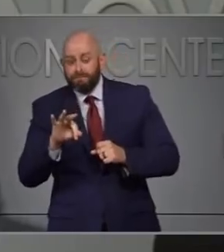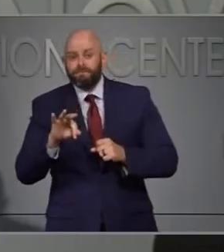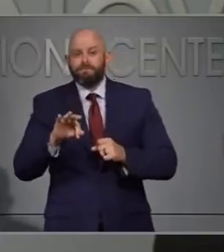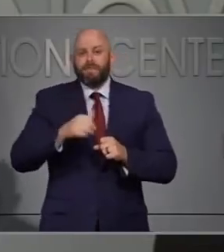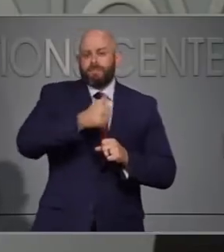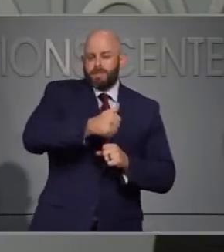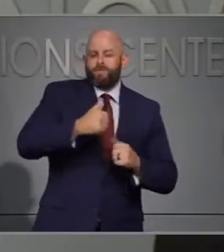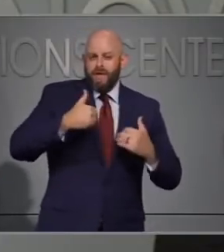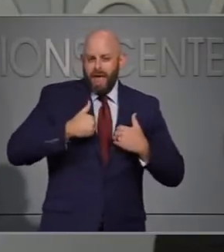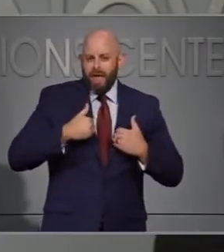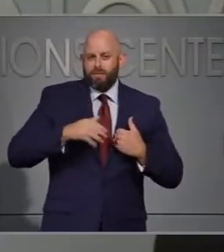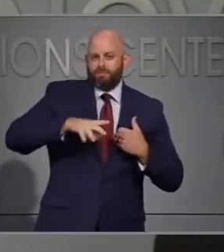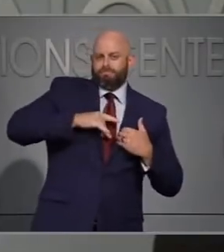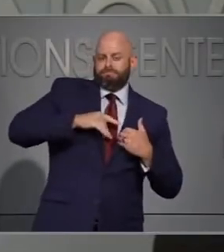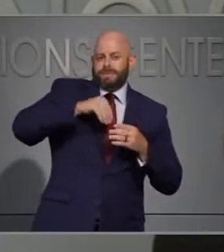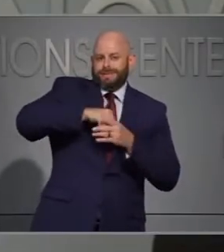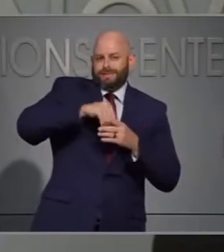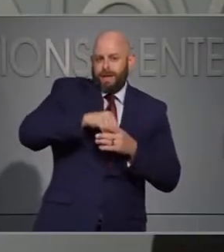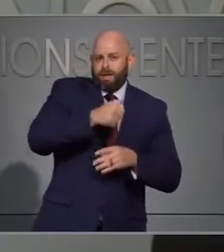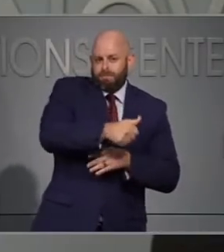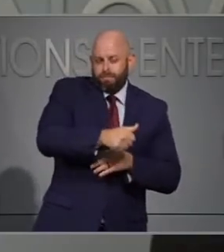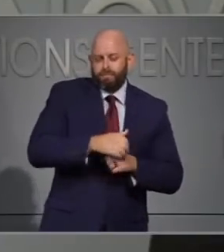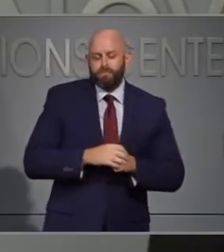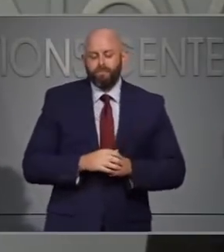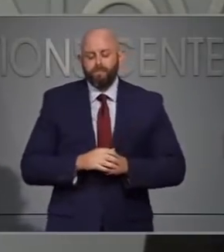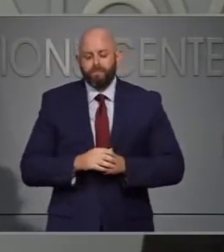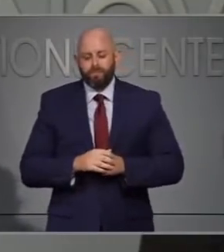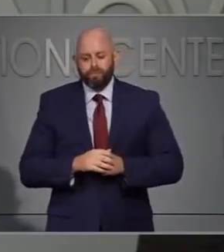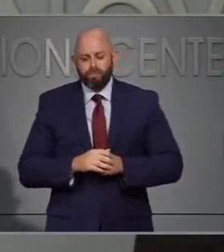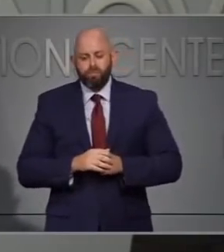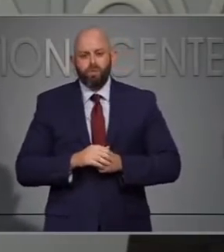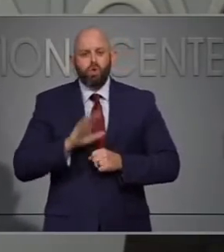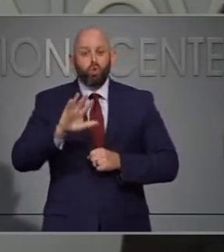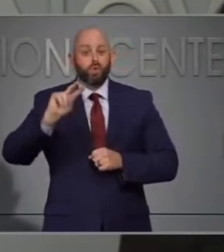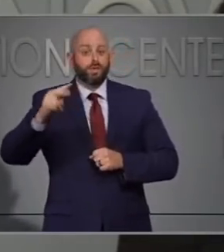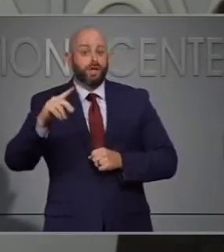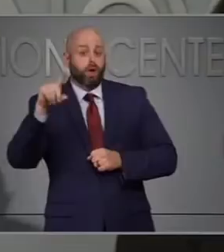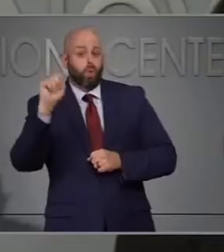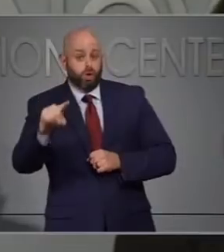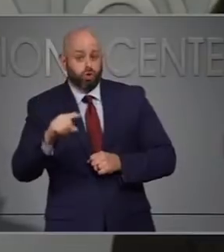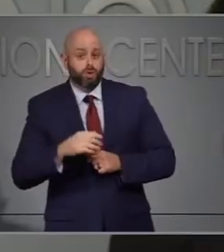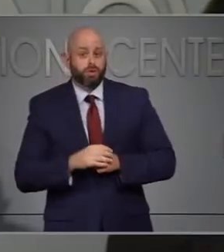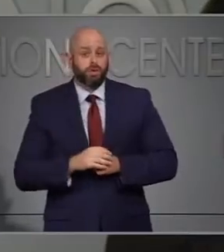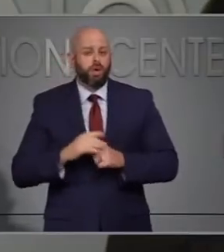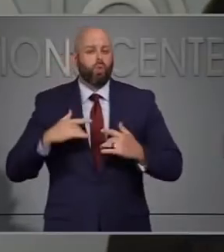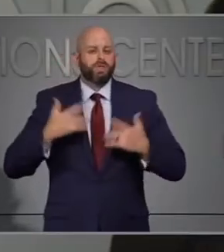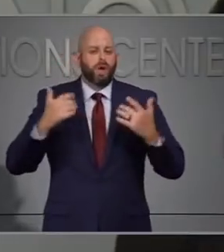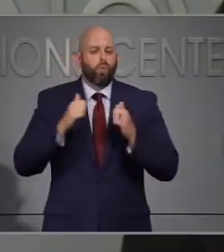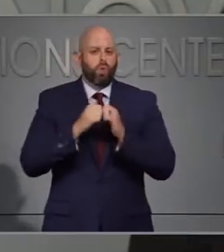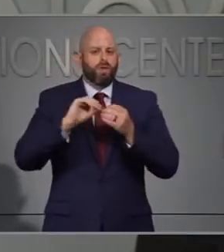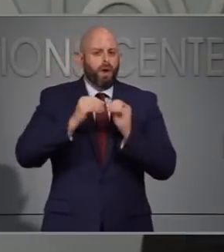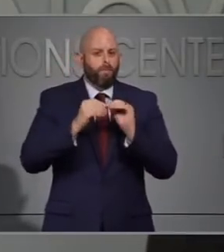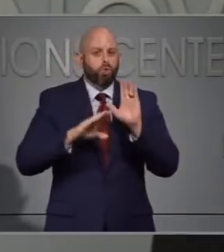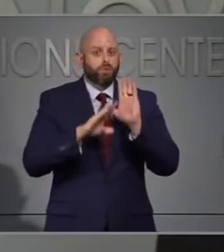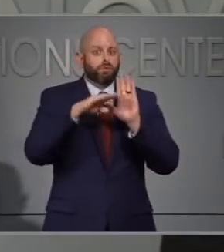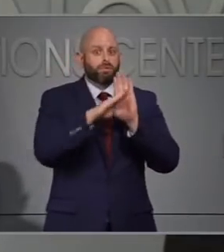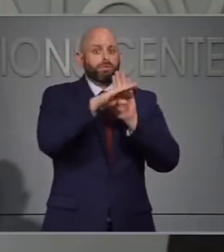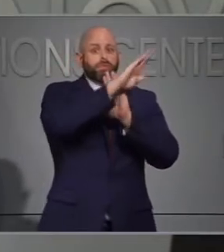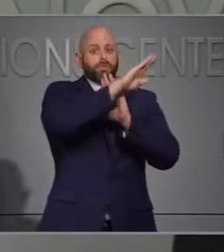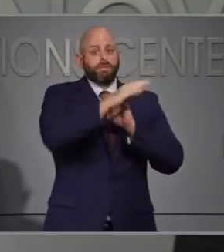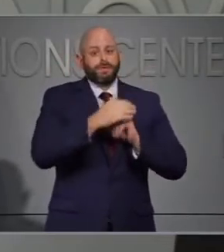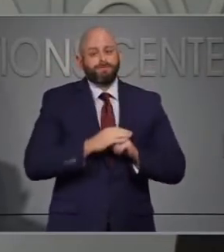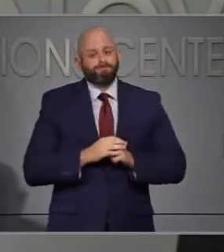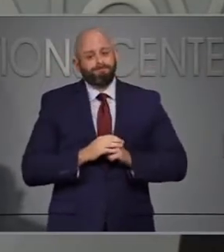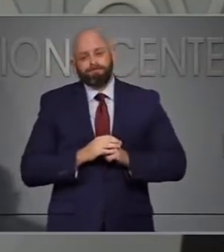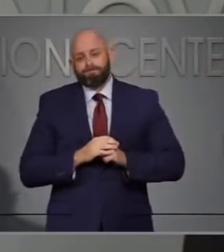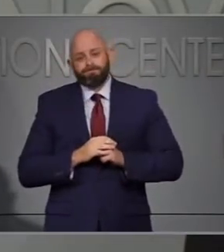of COVID-19. And to your second question about where we are with our trends, obviously they're not going in